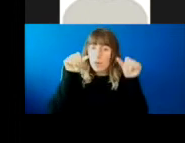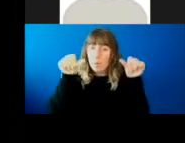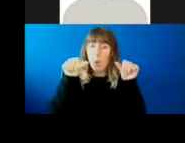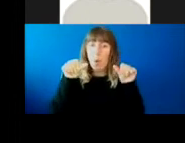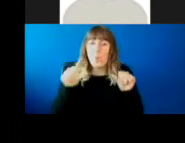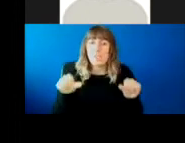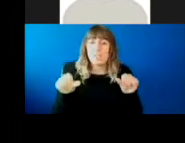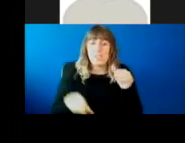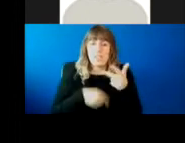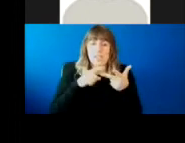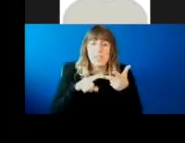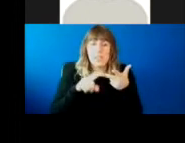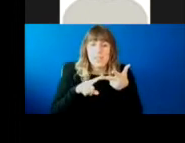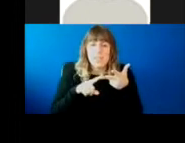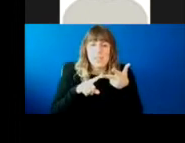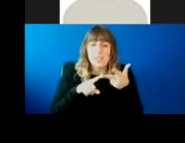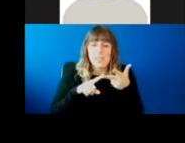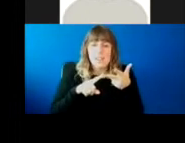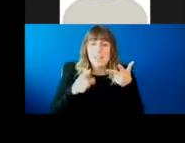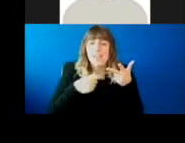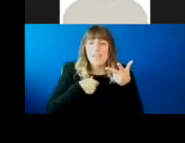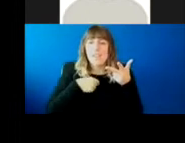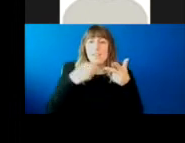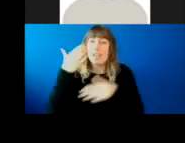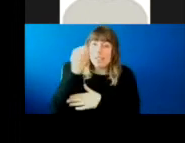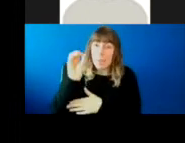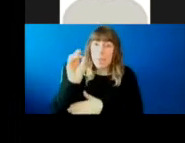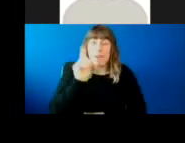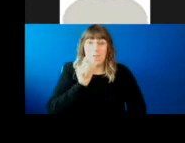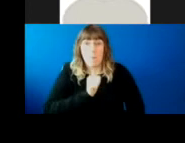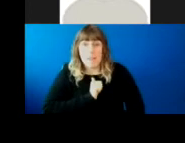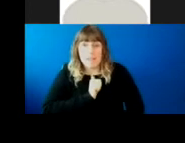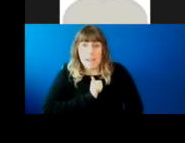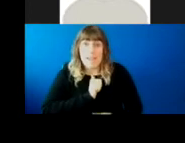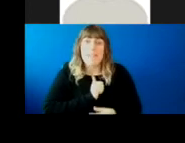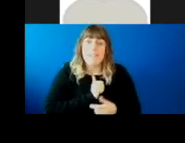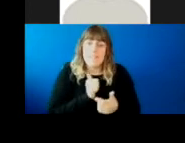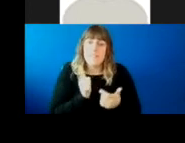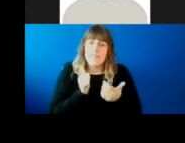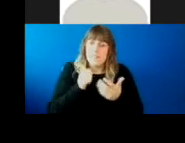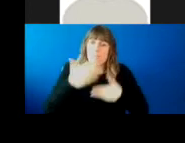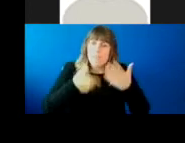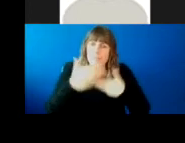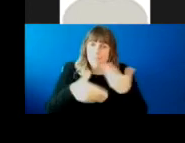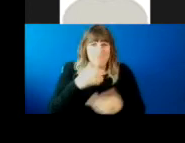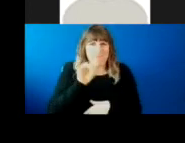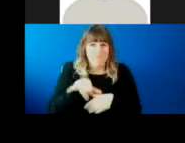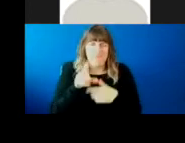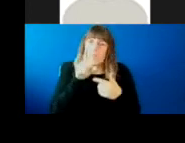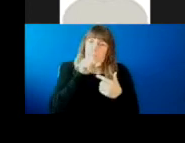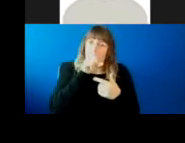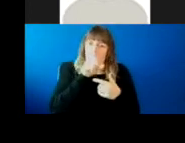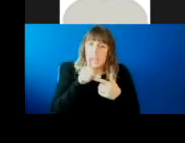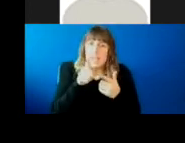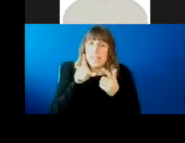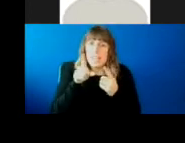a LinkedIn post for my company and for myself, and on and on and on. So it's really just approaching it